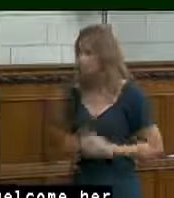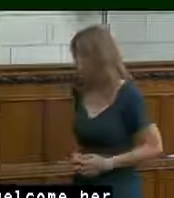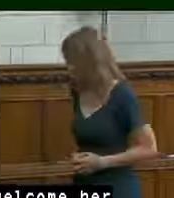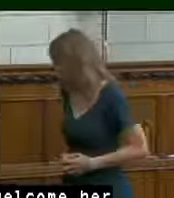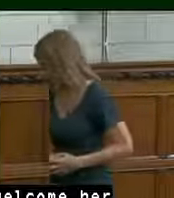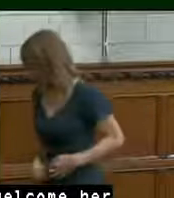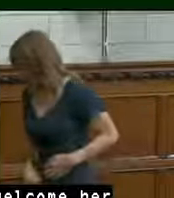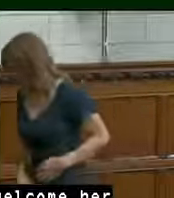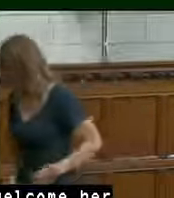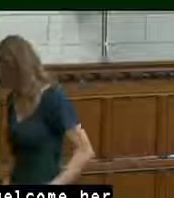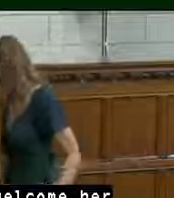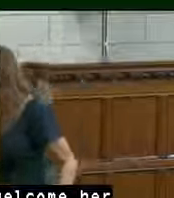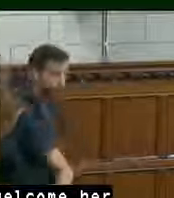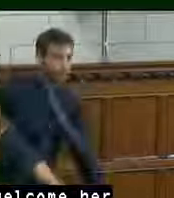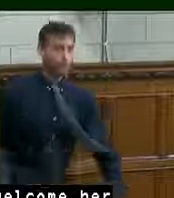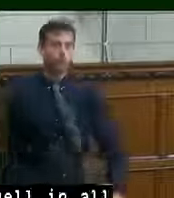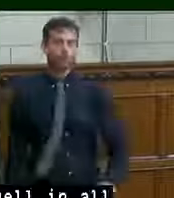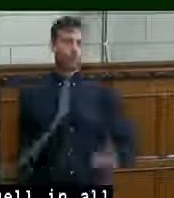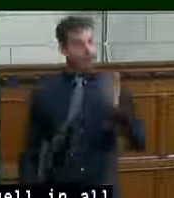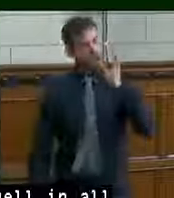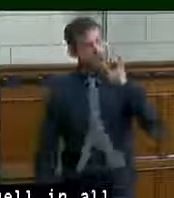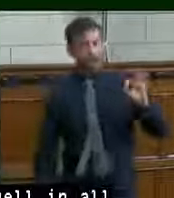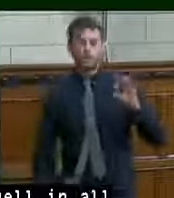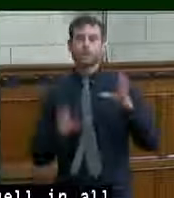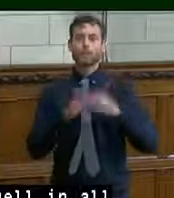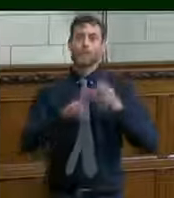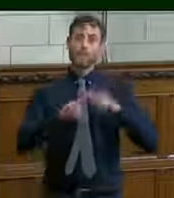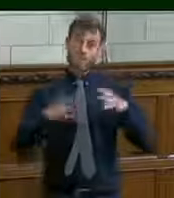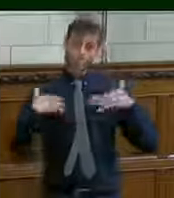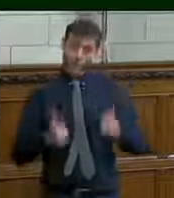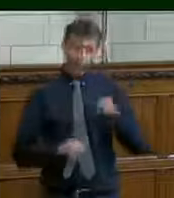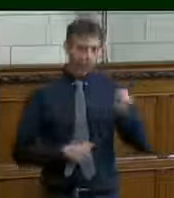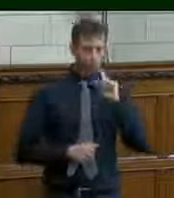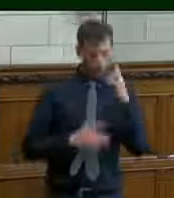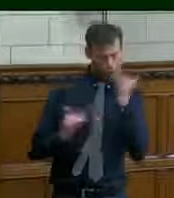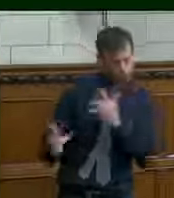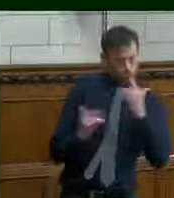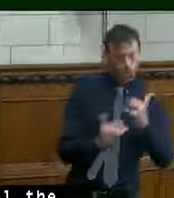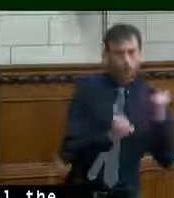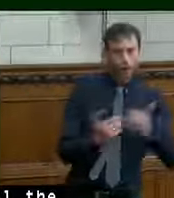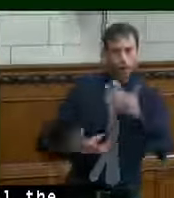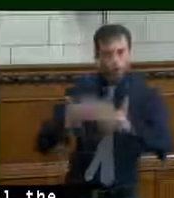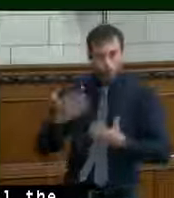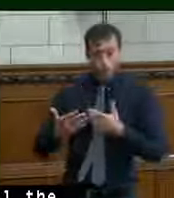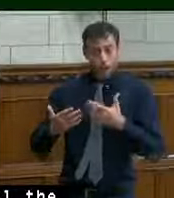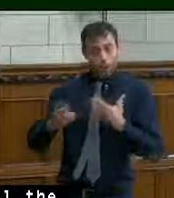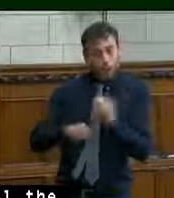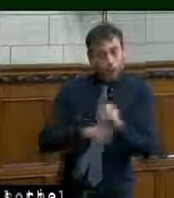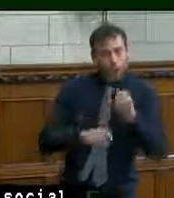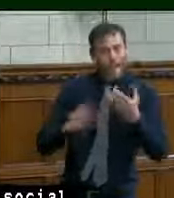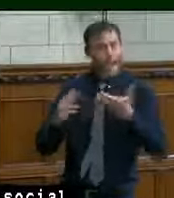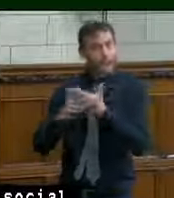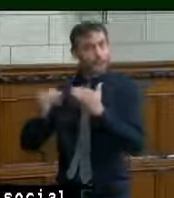first question is, will the Department for Health and Social Security commit to monitoring performance against the Accessible Information Standard? Will the Department